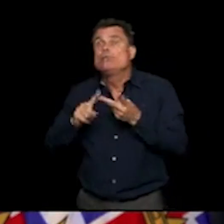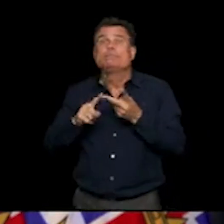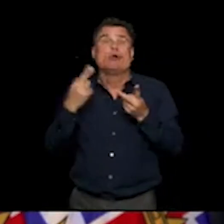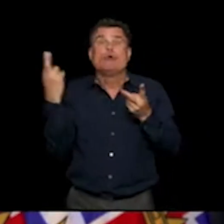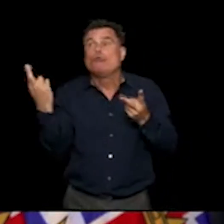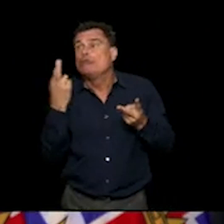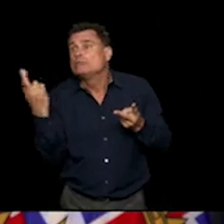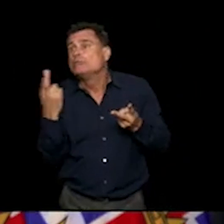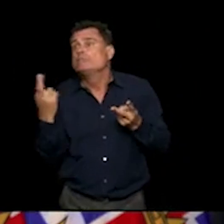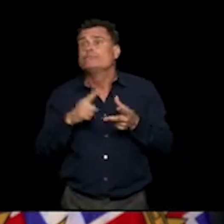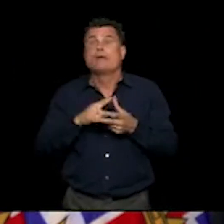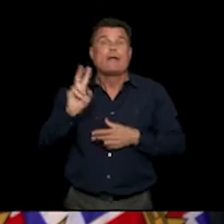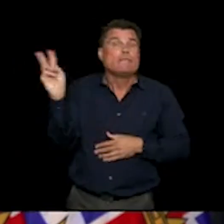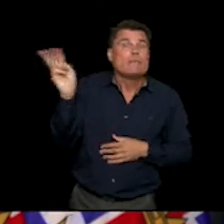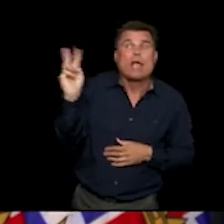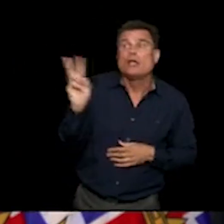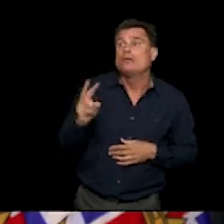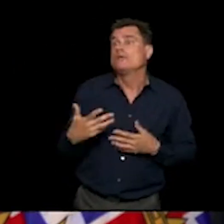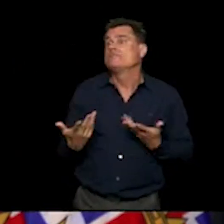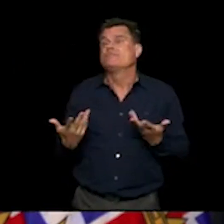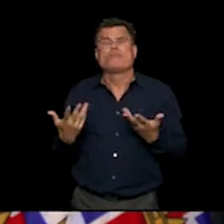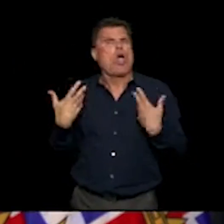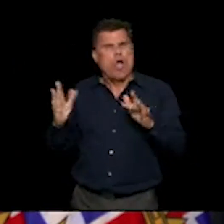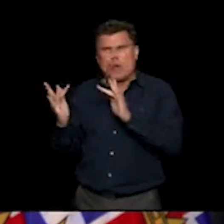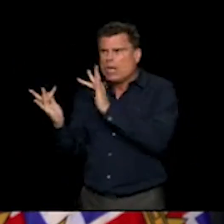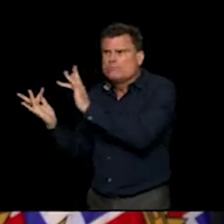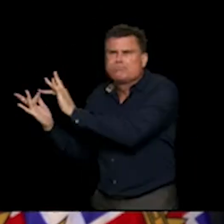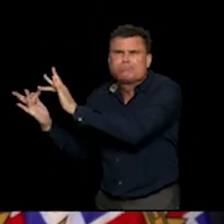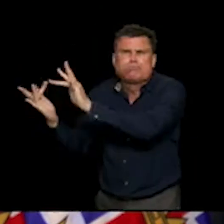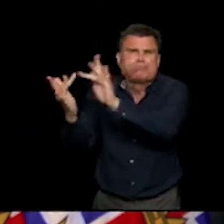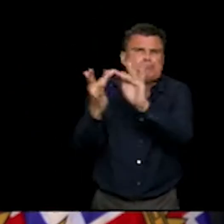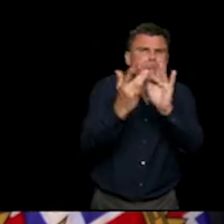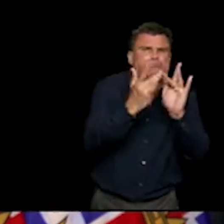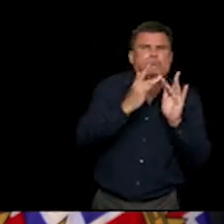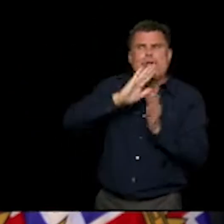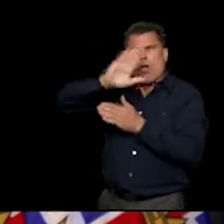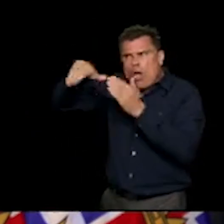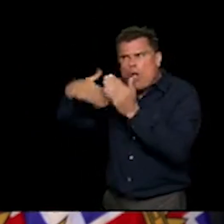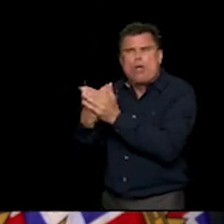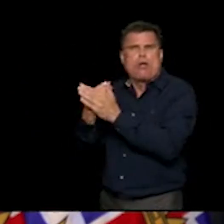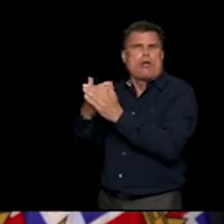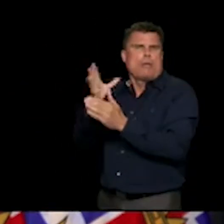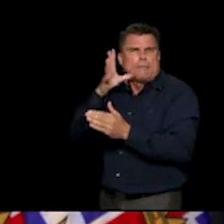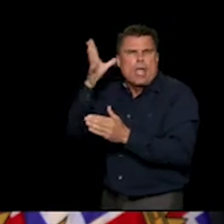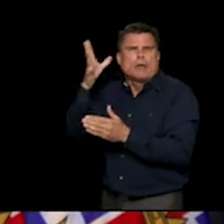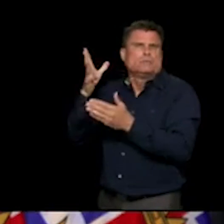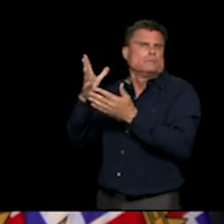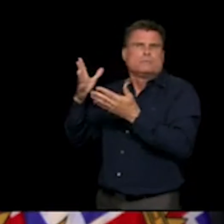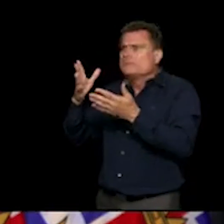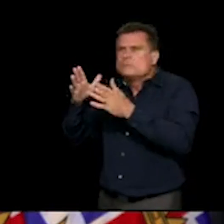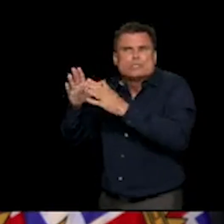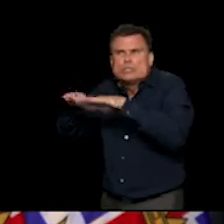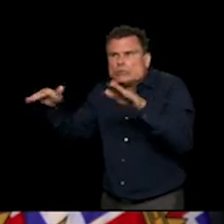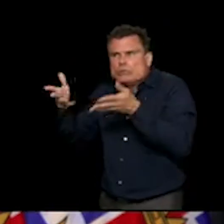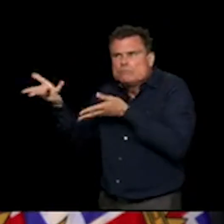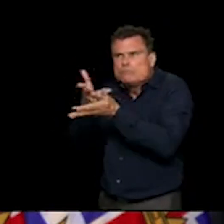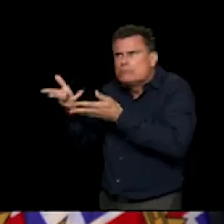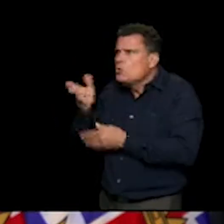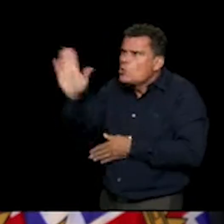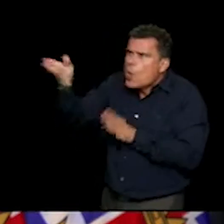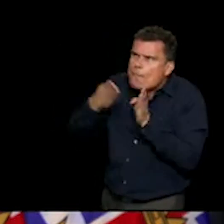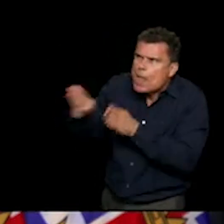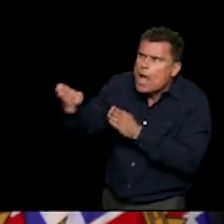Surrey, Richmond, Vancouver, a number of districts in different regions across British Columbia that are doing exactly that,